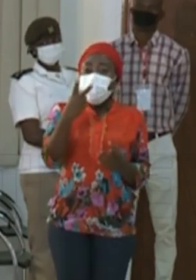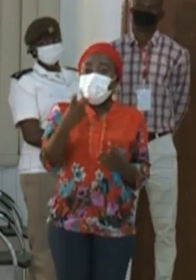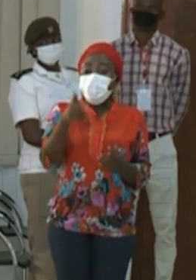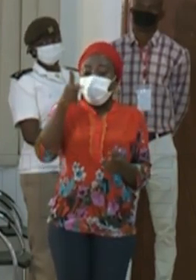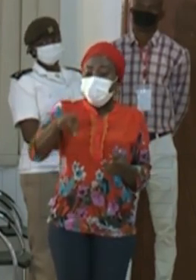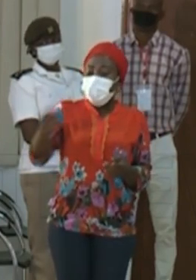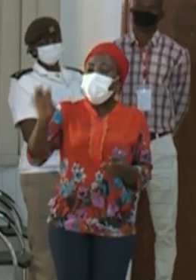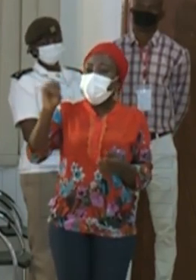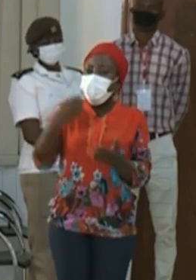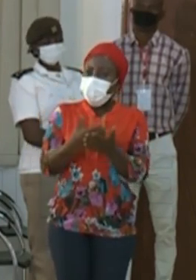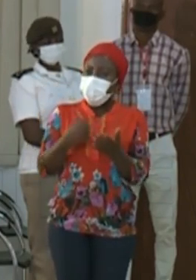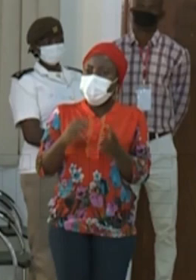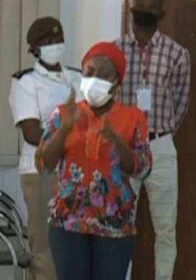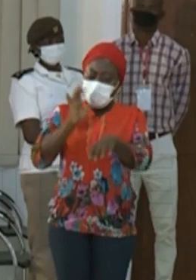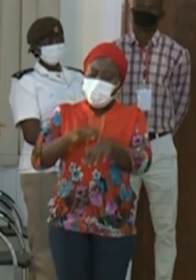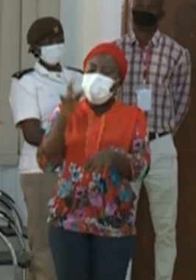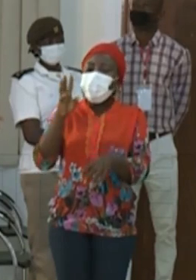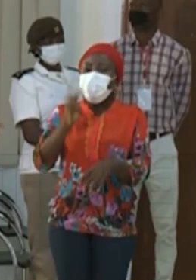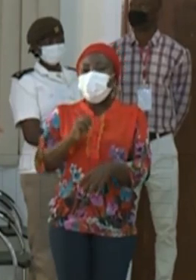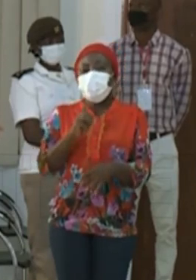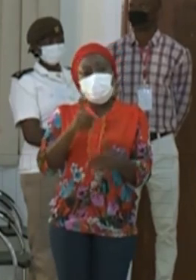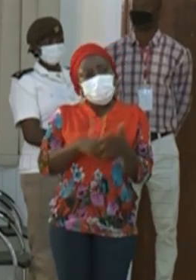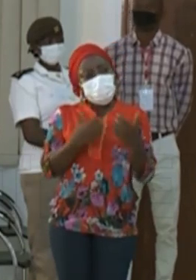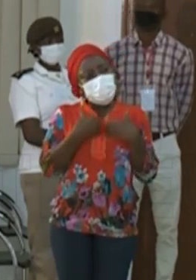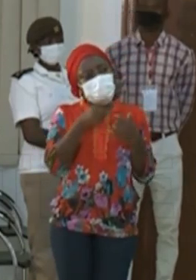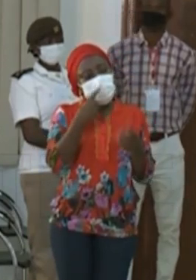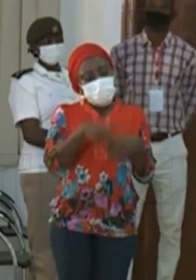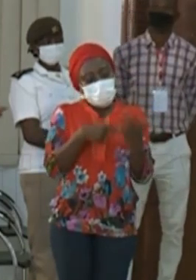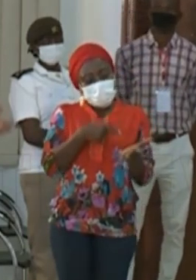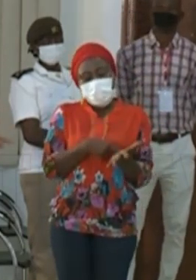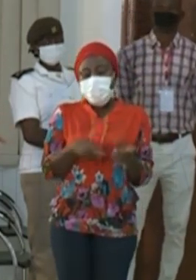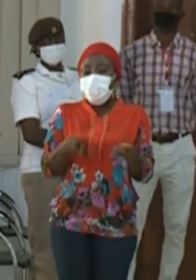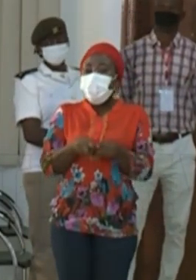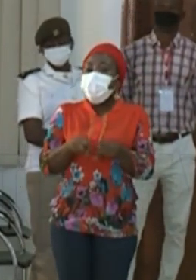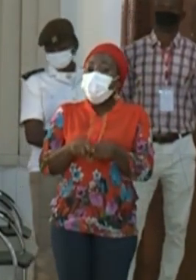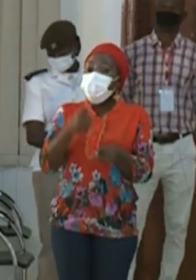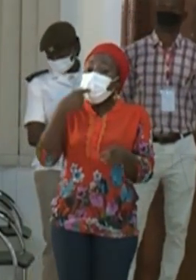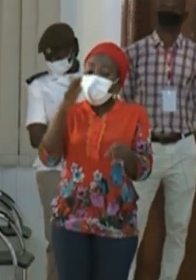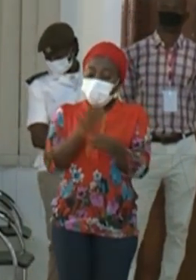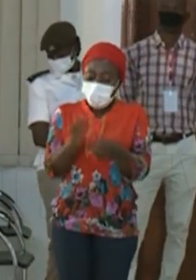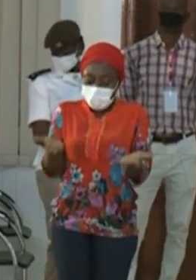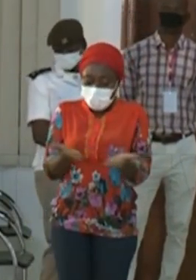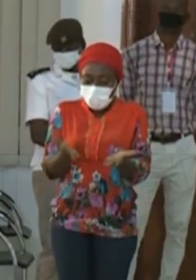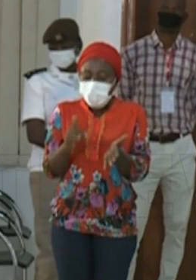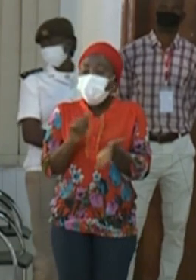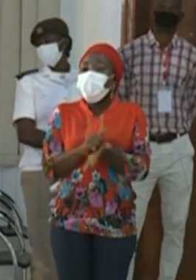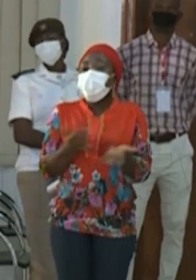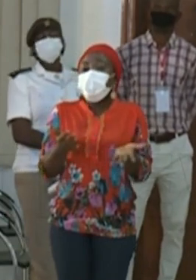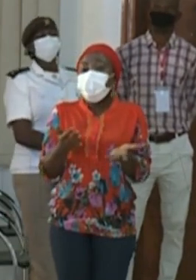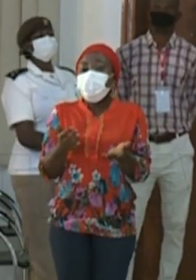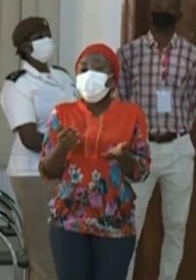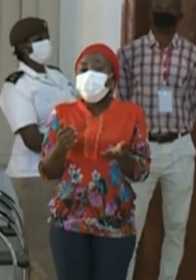attended to. So I want to know what the PTF has got to say about that. And also, you've also promised here on this platform that